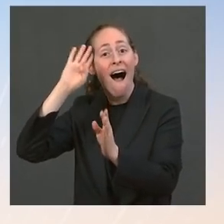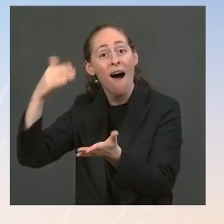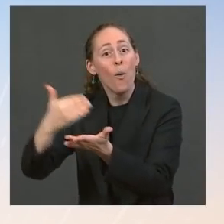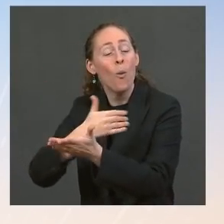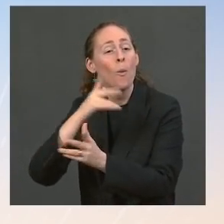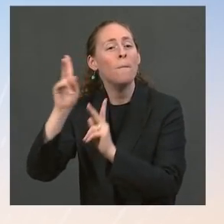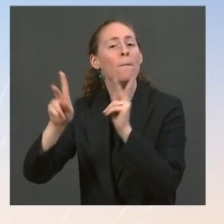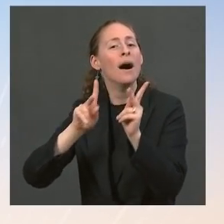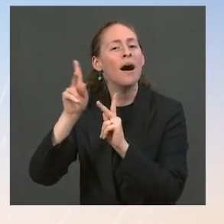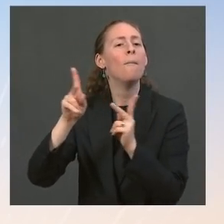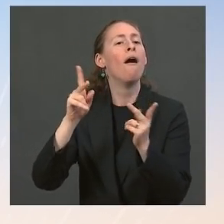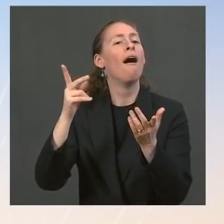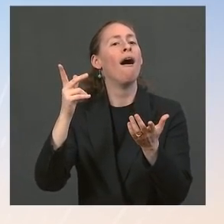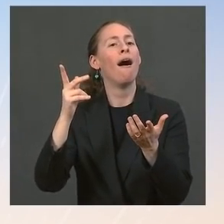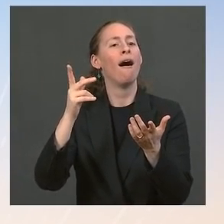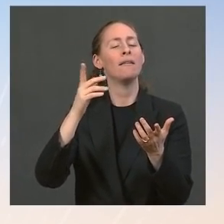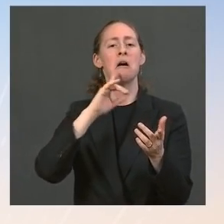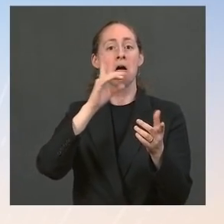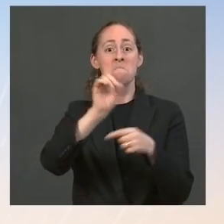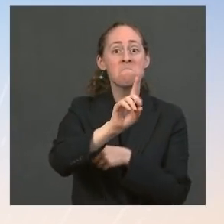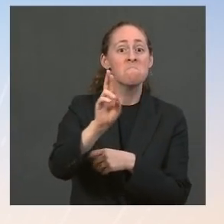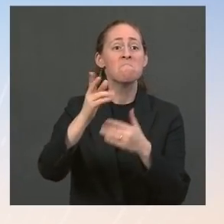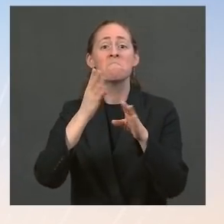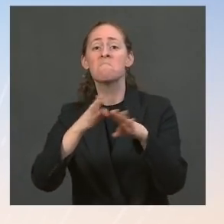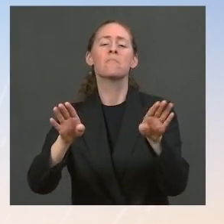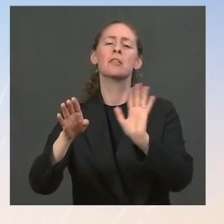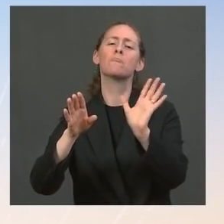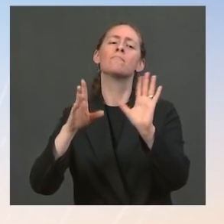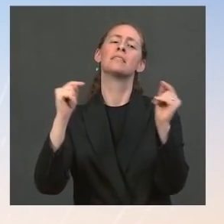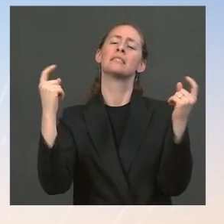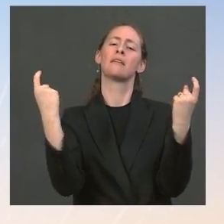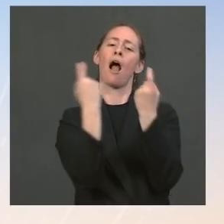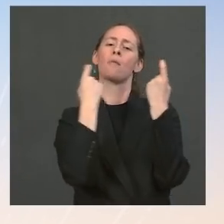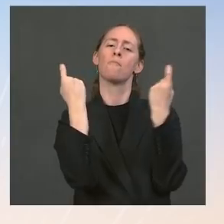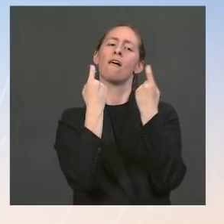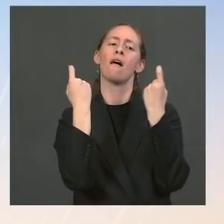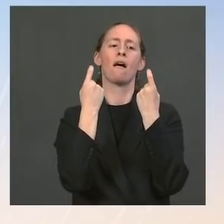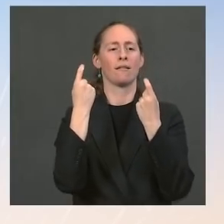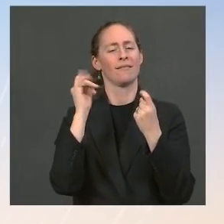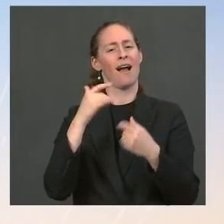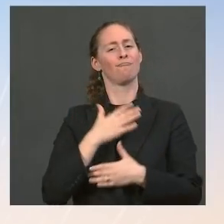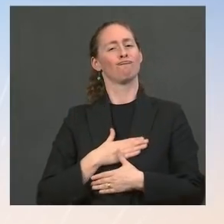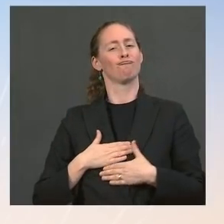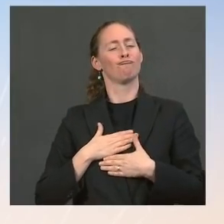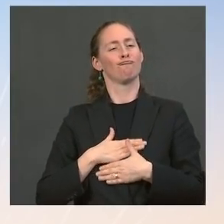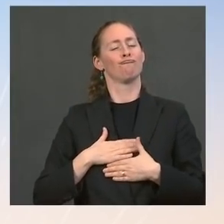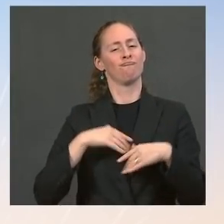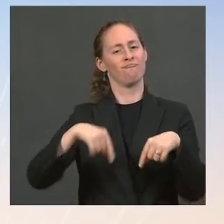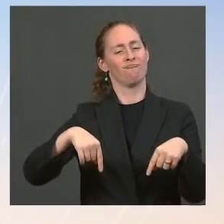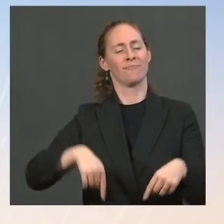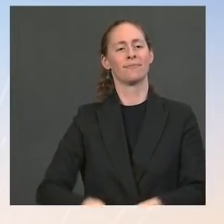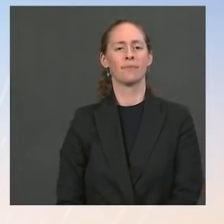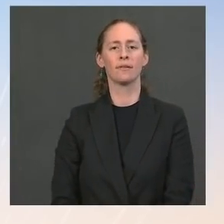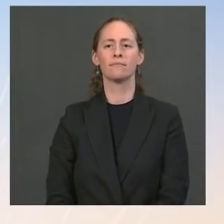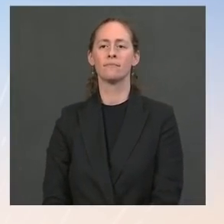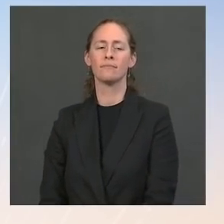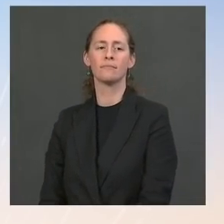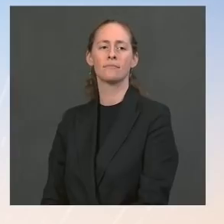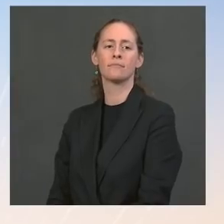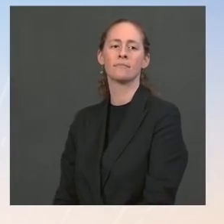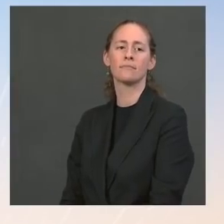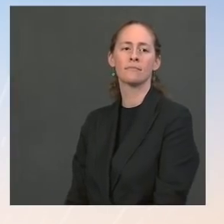beyond partisanship, to celebrate one of America's favorite pastimes. Did he have a response to you about getting booed last night? Any reaction to